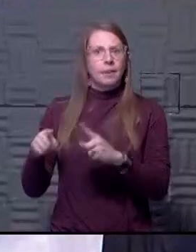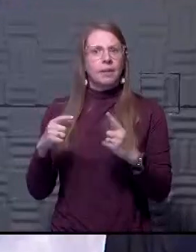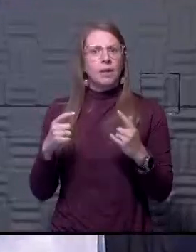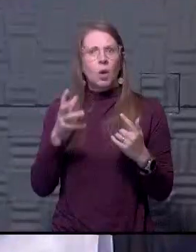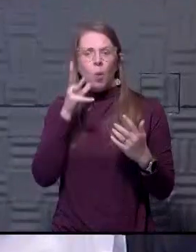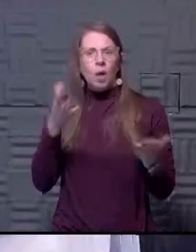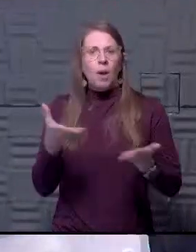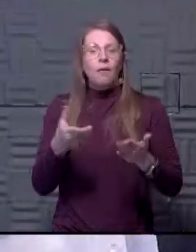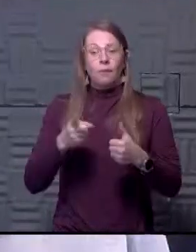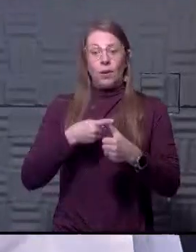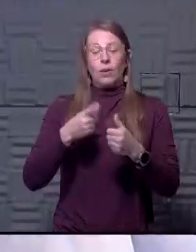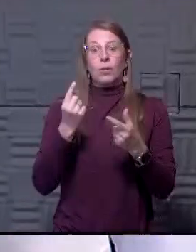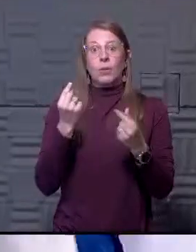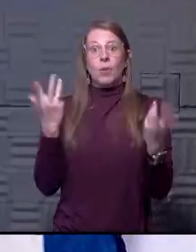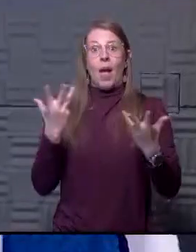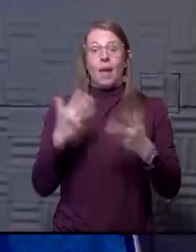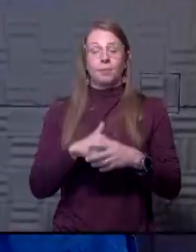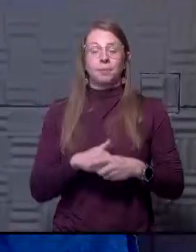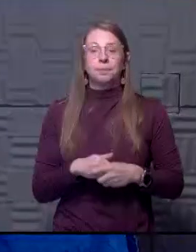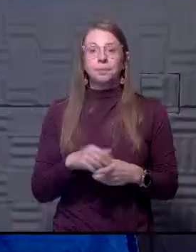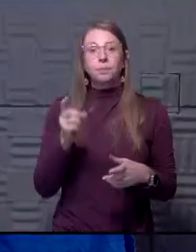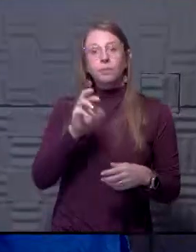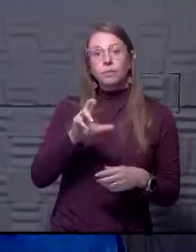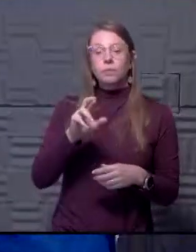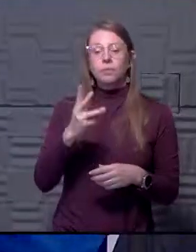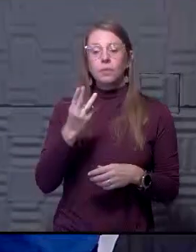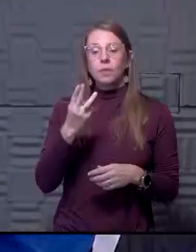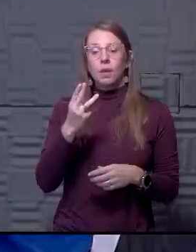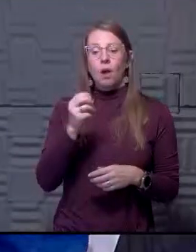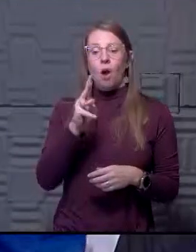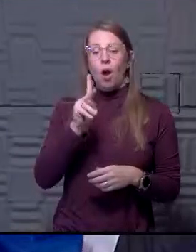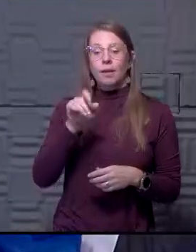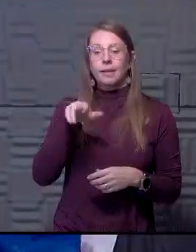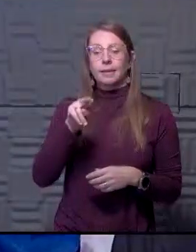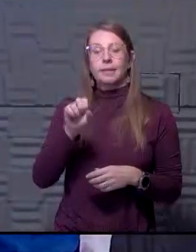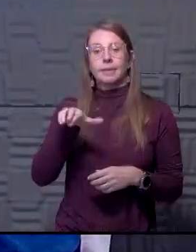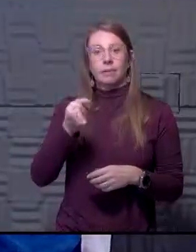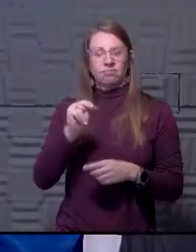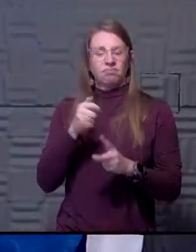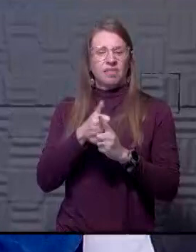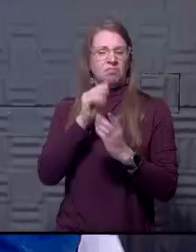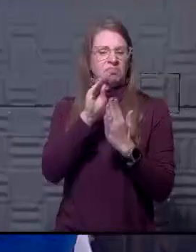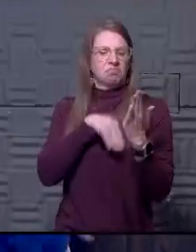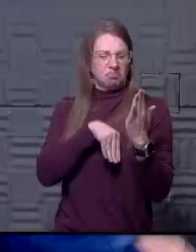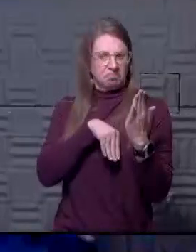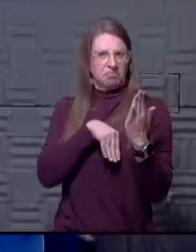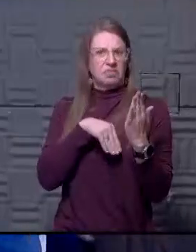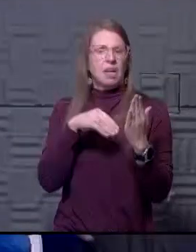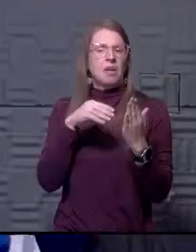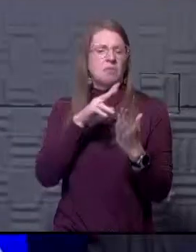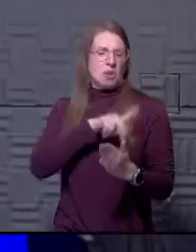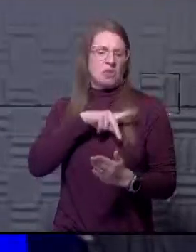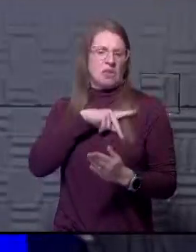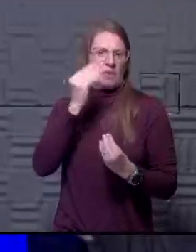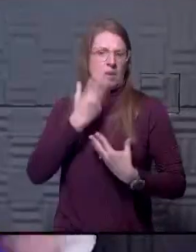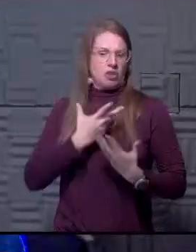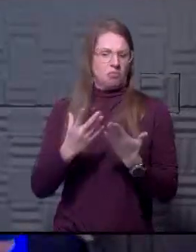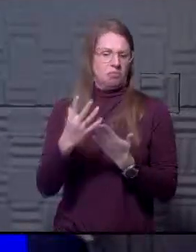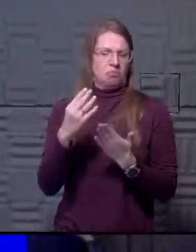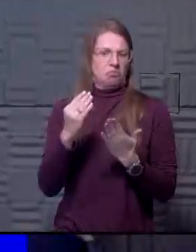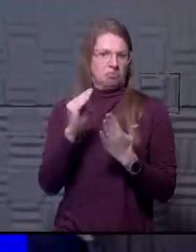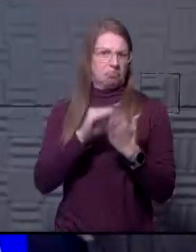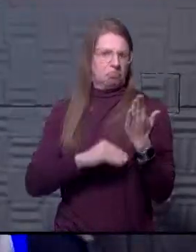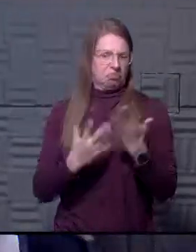Yeah. So the first thing that we did was we had Dr. Hawkinson fill out some demographic information that we collect as part of